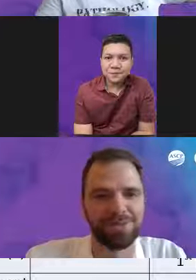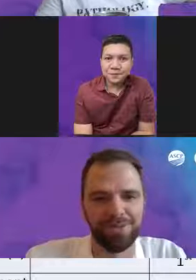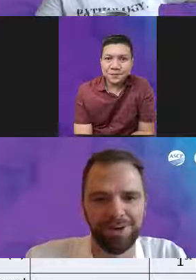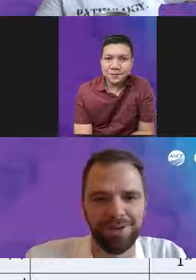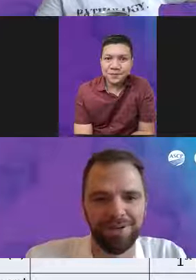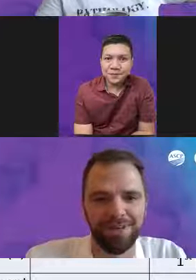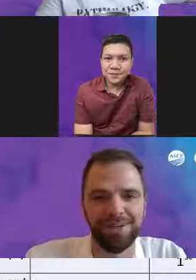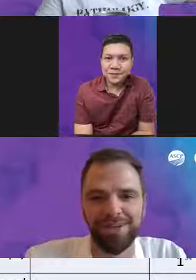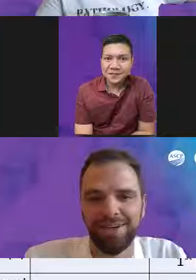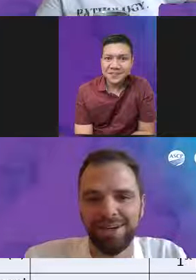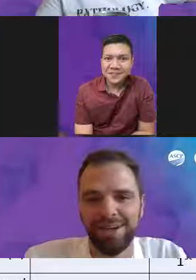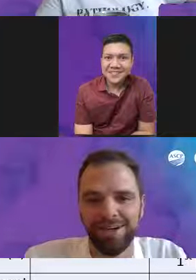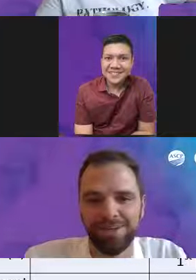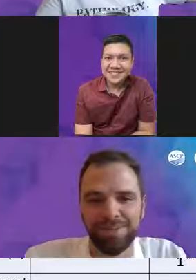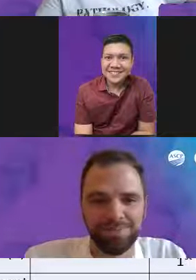Perfect score. I'm still working on that.